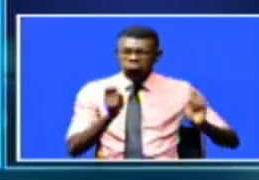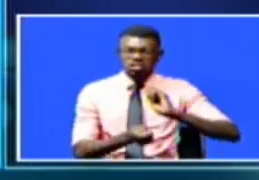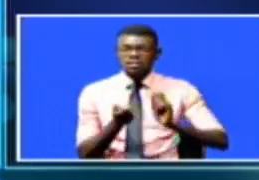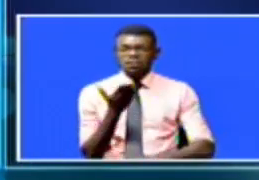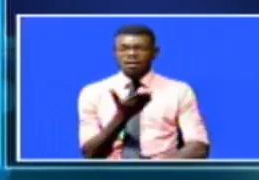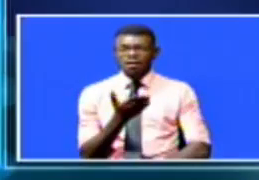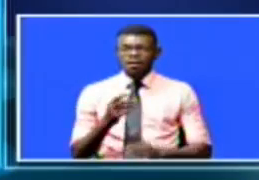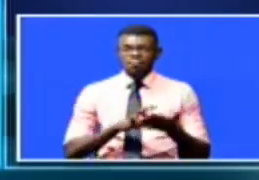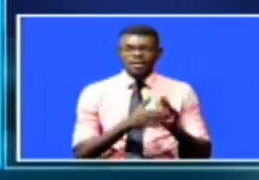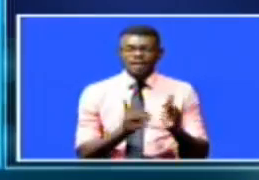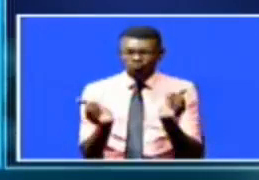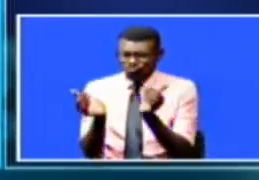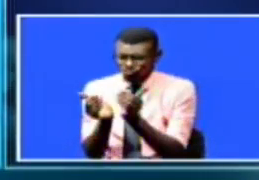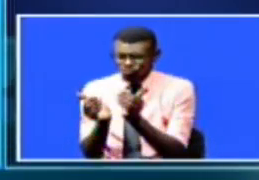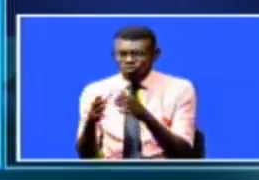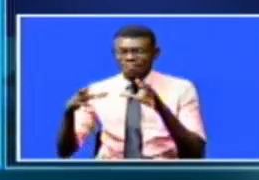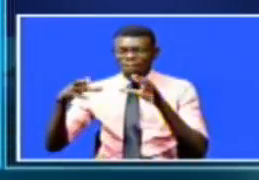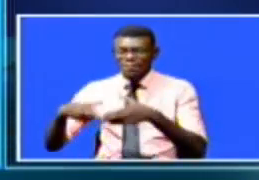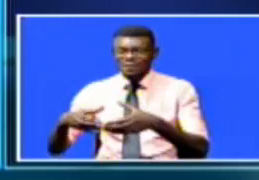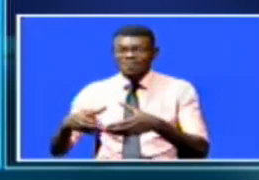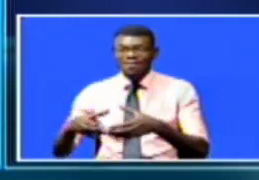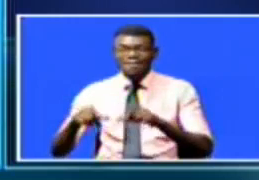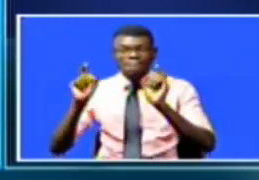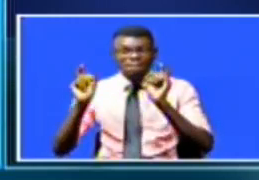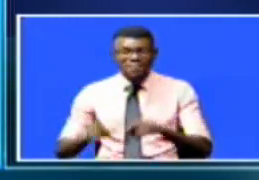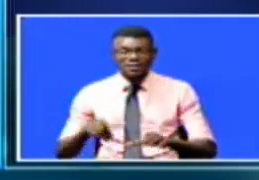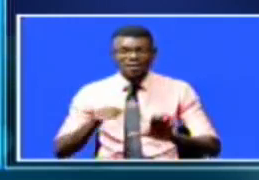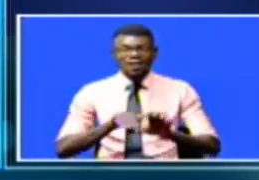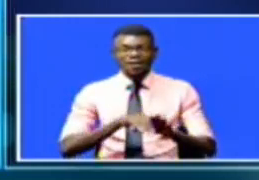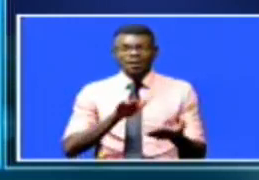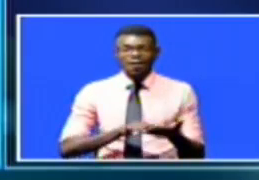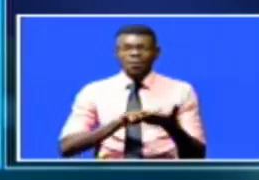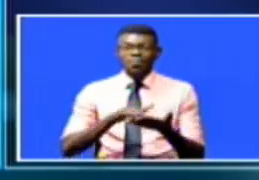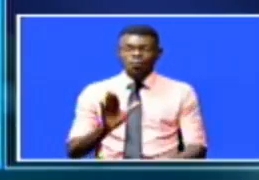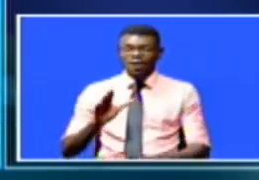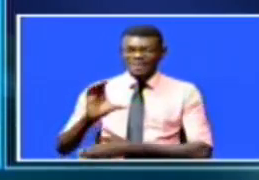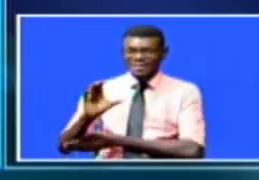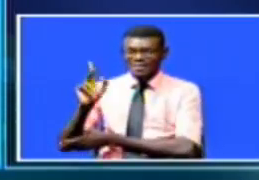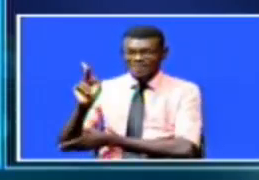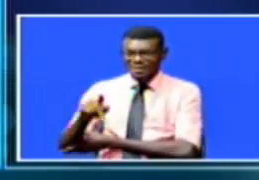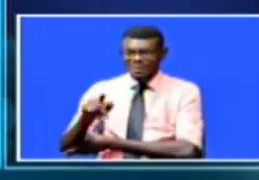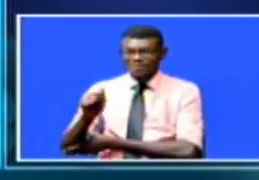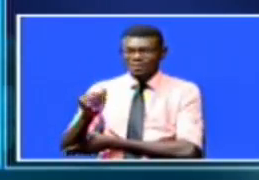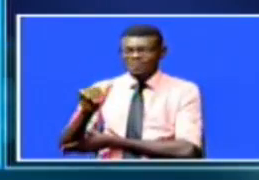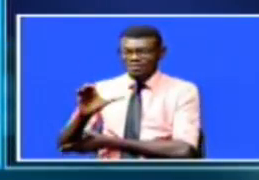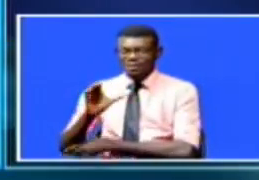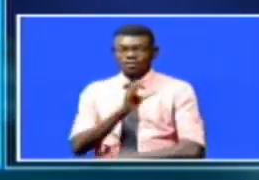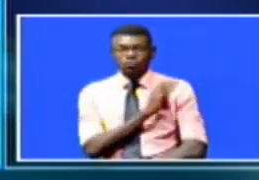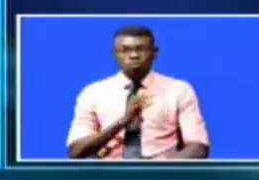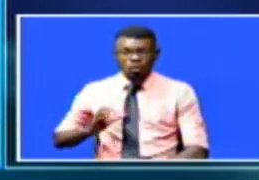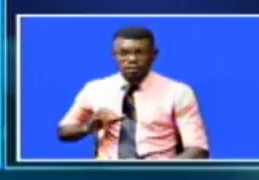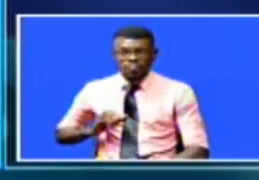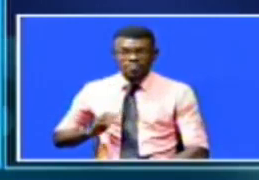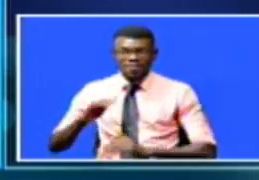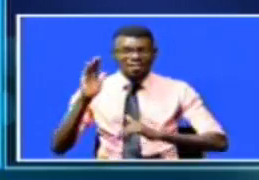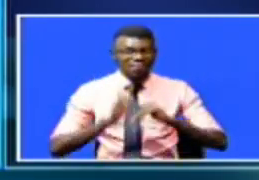the minority party have more members in the CPIC committee, you know, than